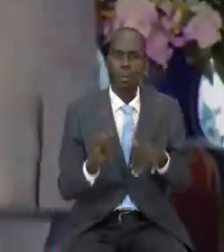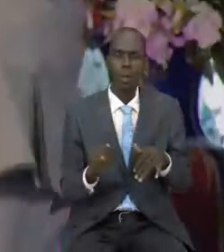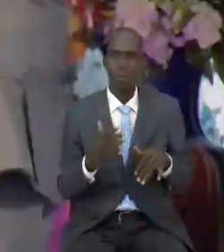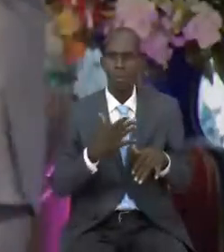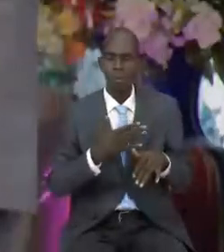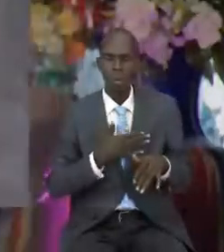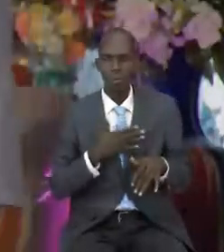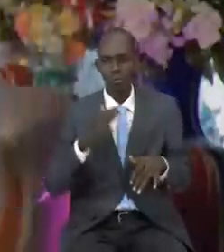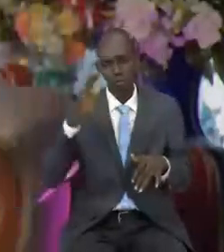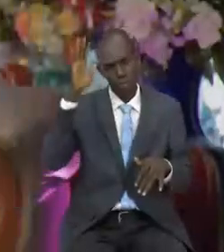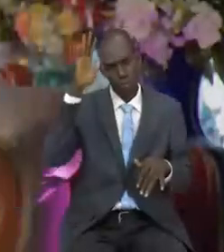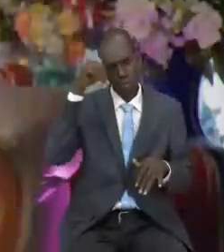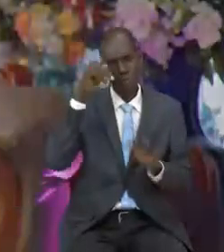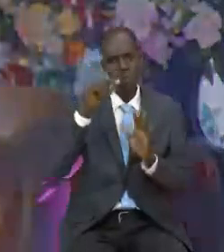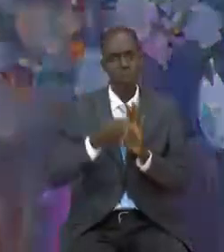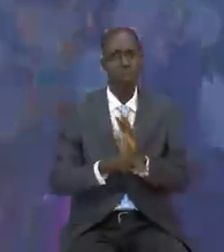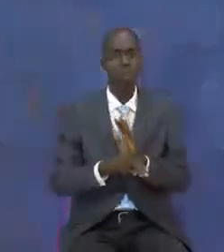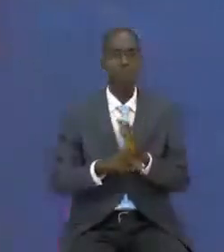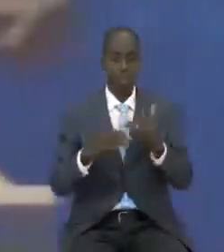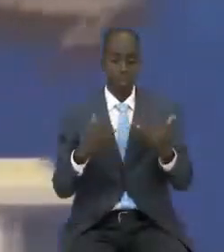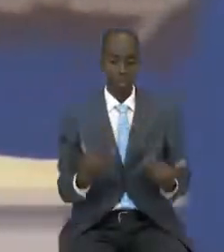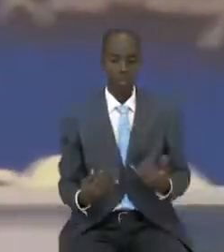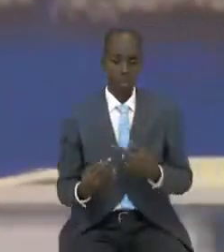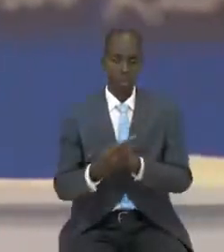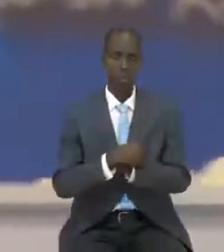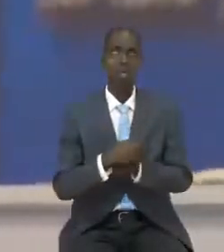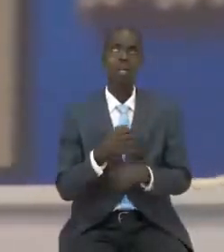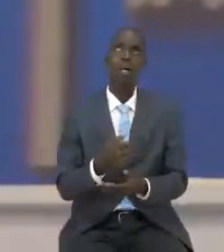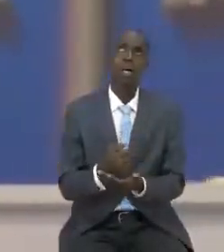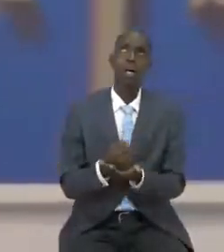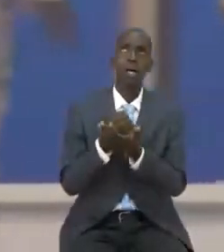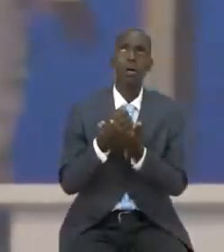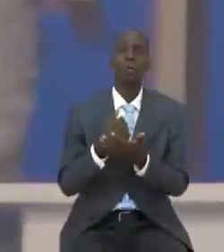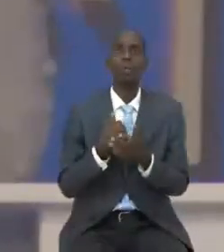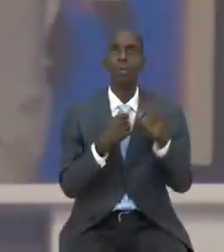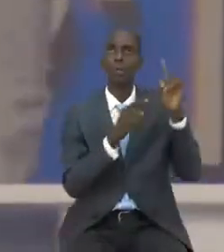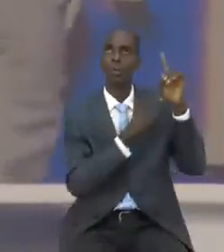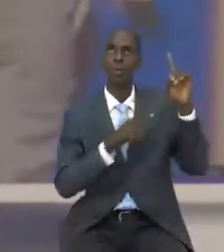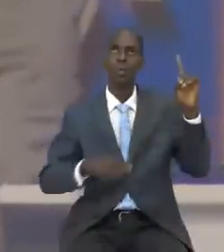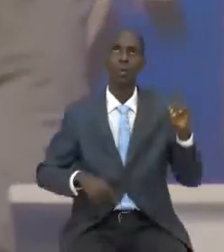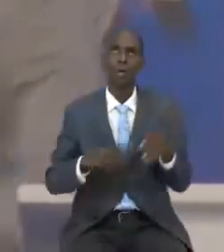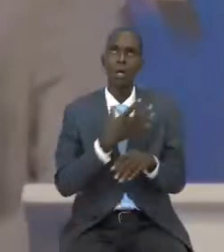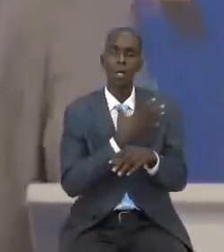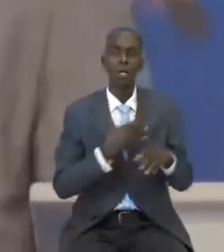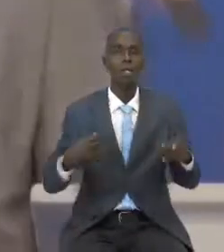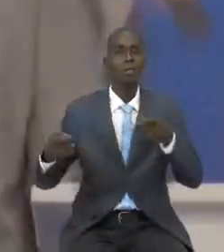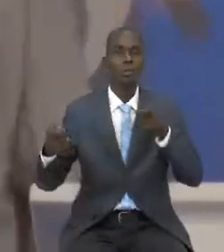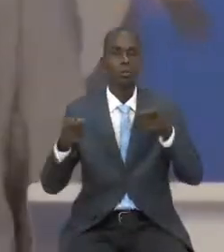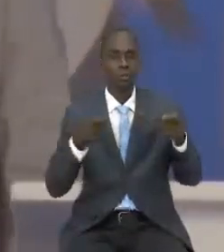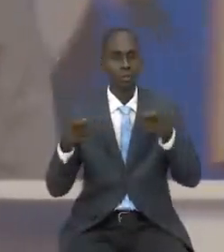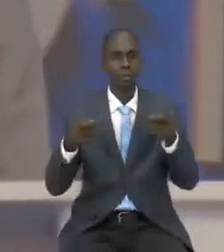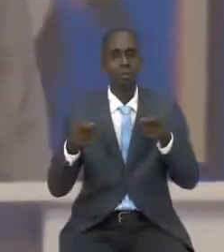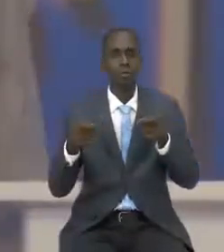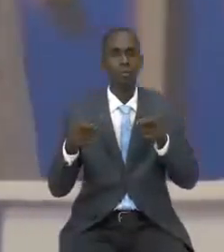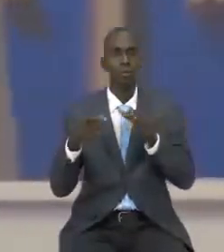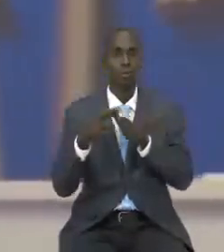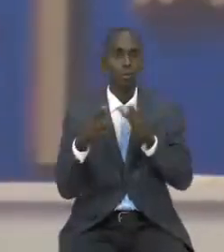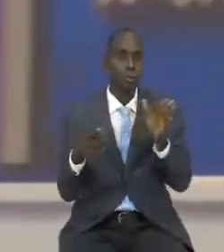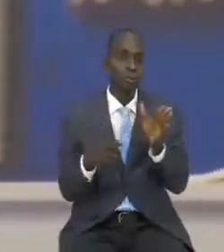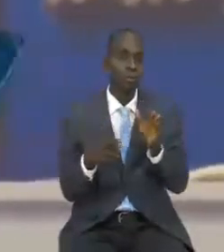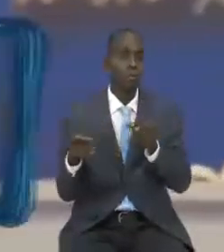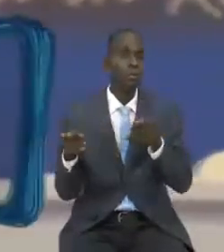will. Now today, help me, Lord, and rule. Submission to the king's